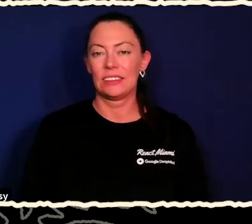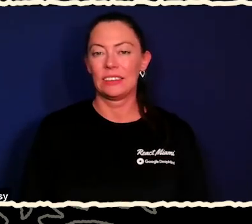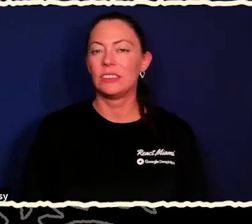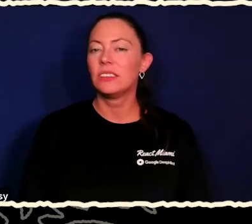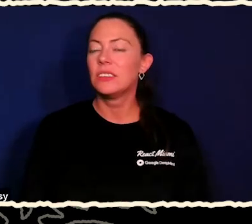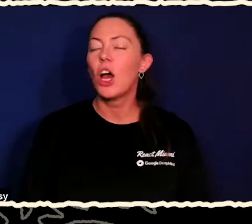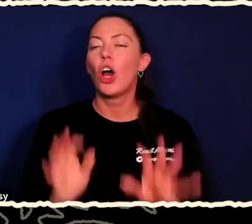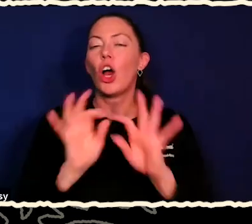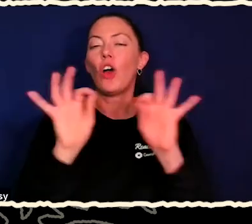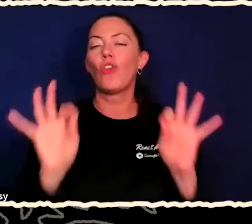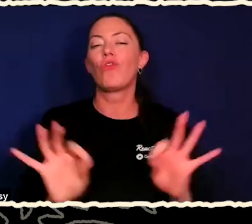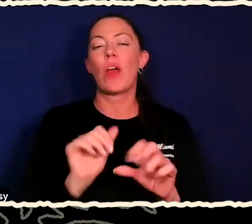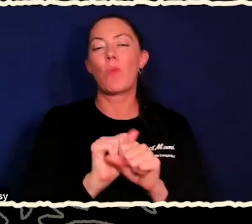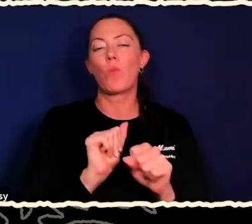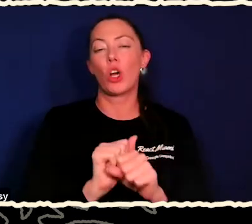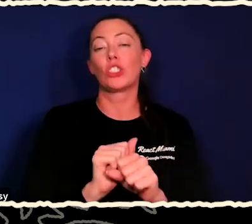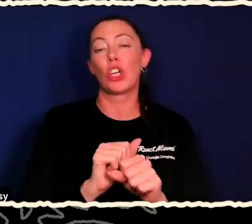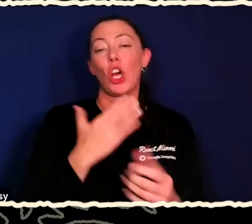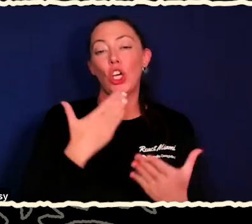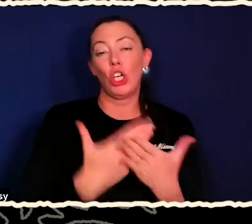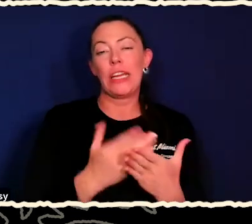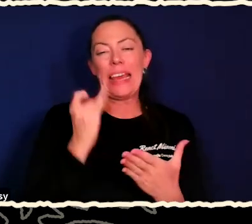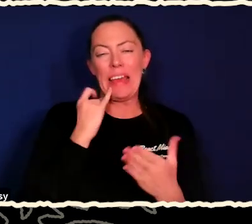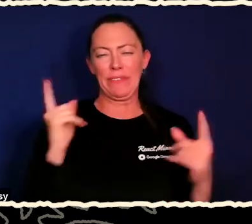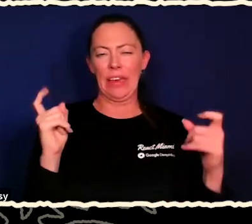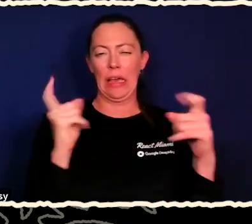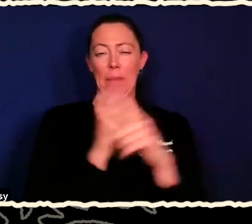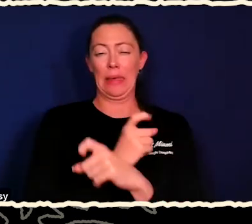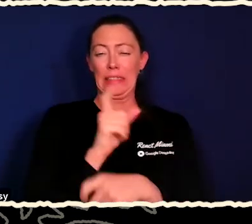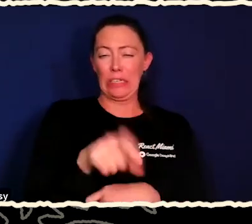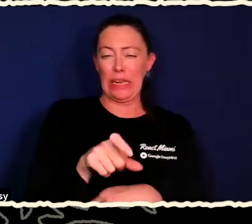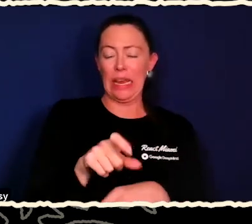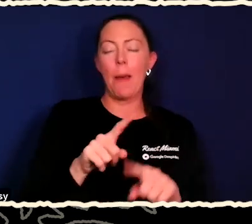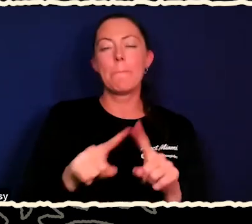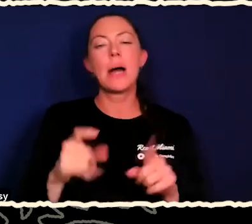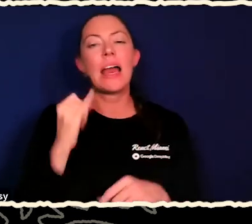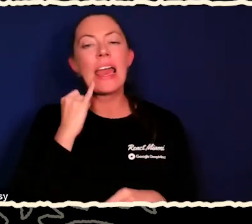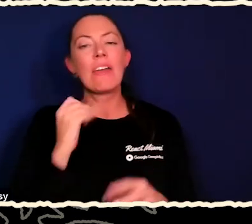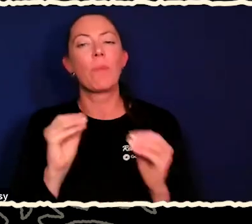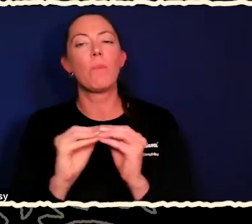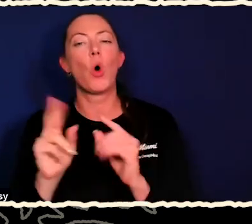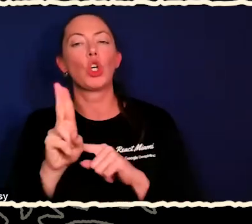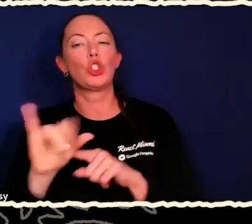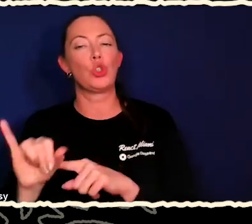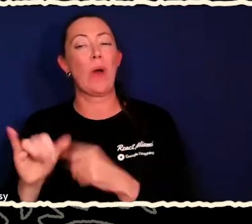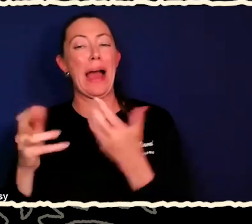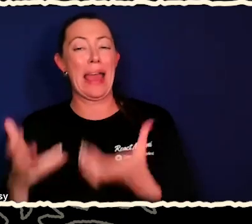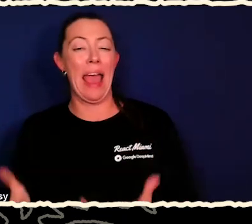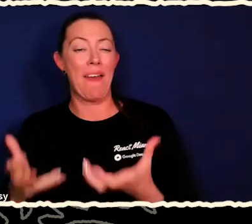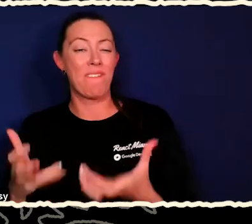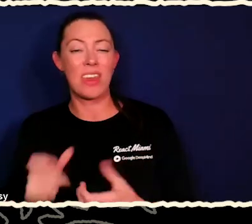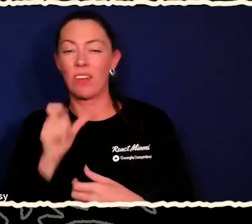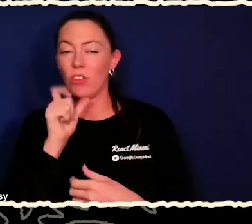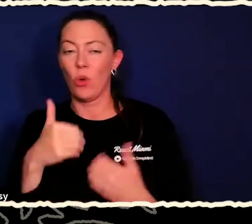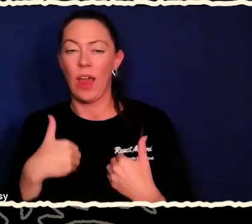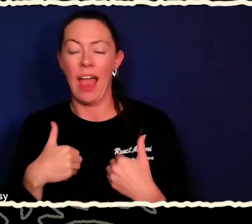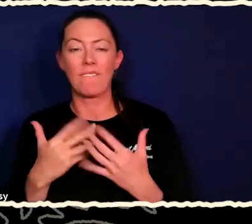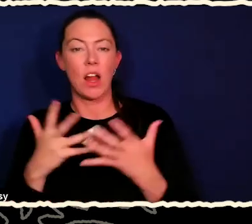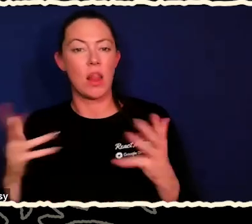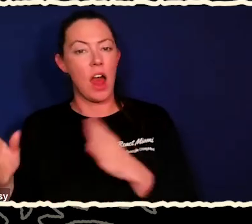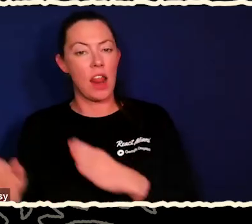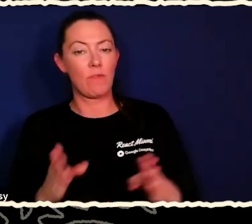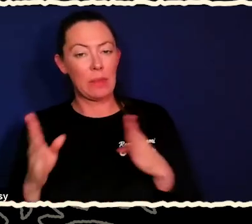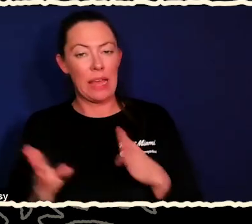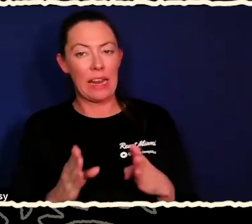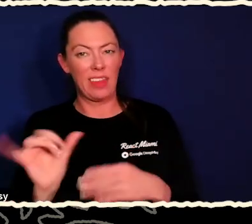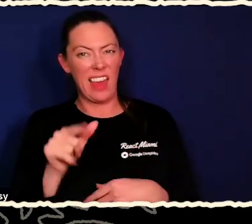Frameworks are great when planning complexity demands them, but for UI-heavy applications with limited planning, such as the one we just